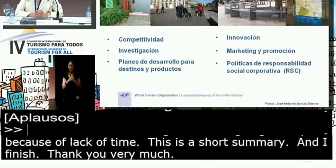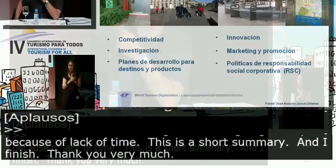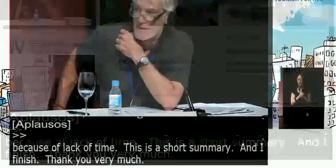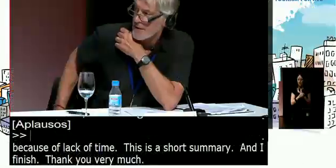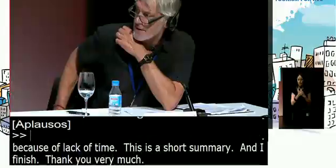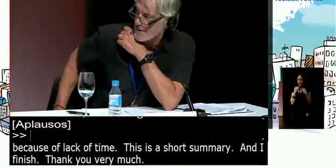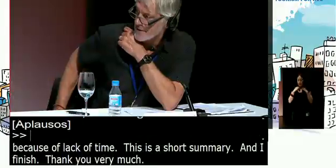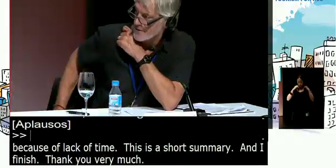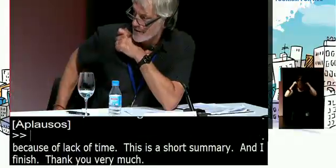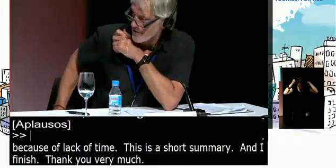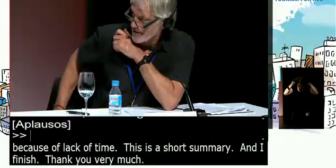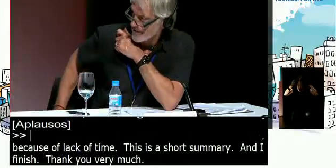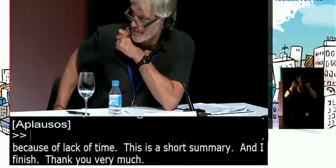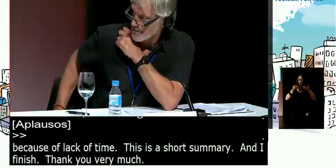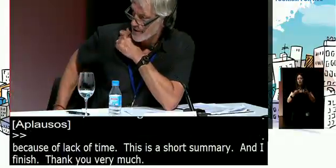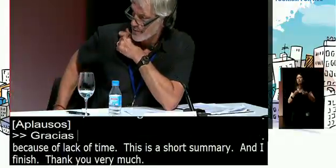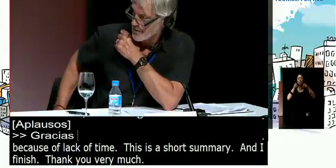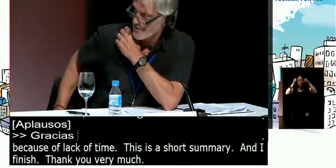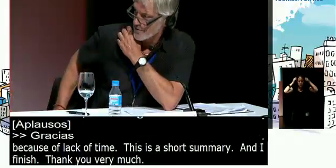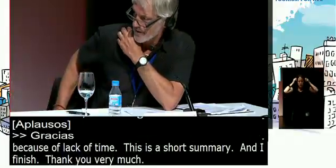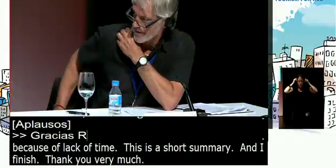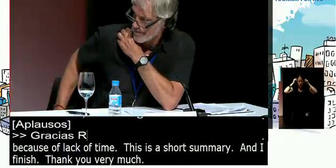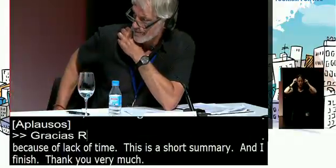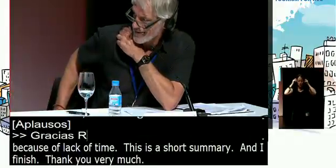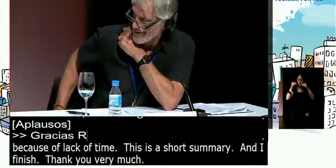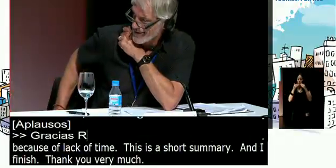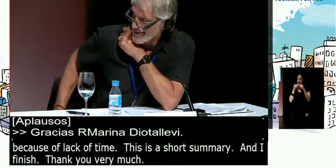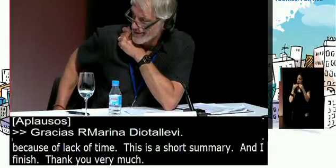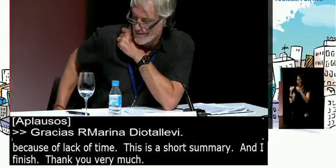Thanks, Marina, and congratulations to your great work so far.